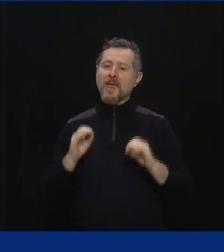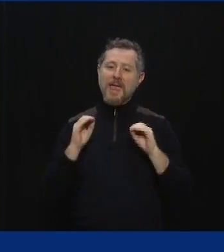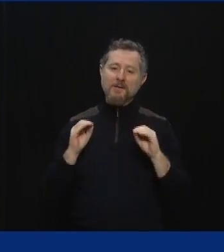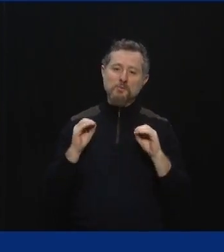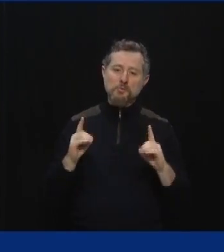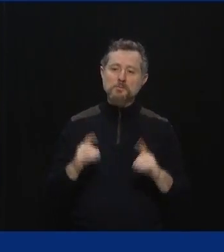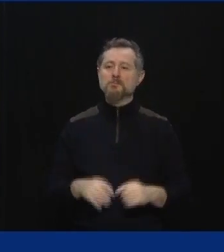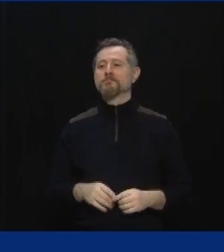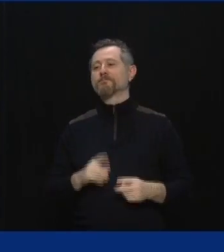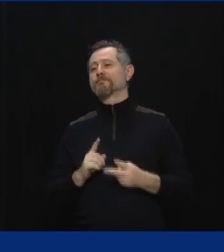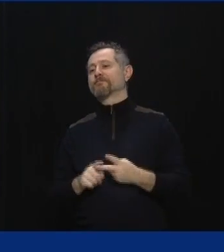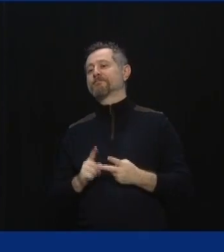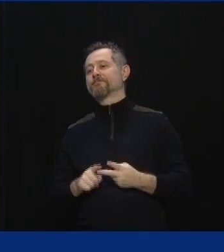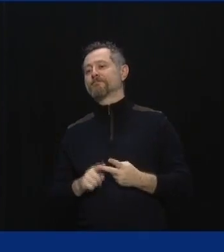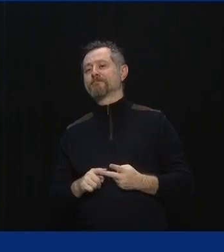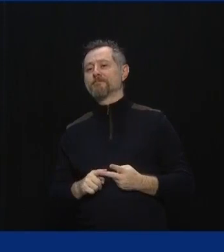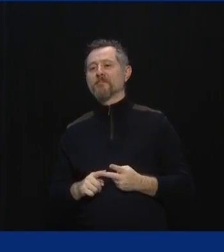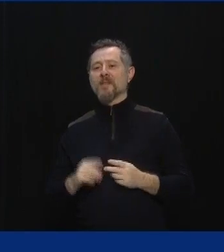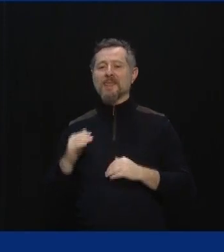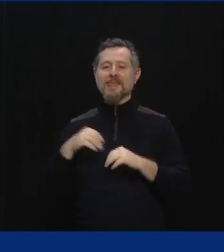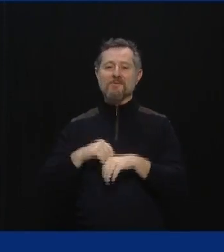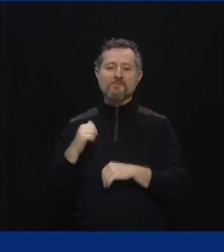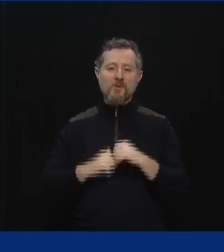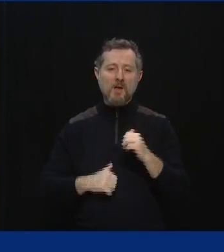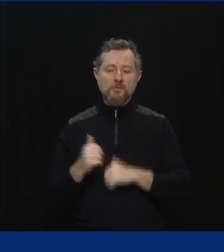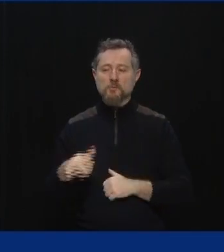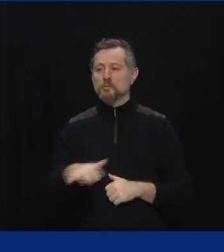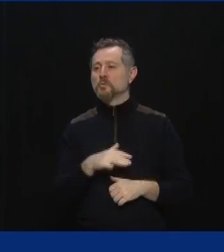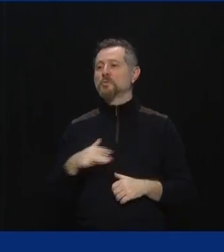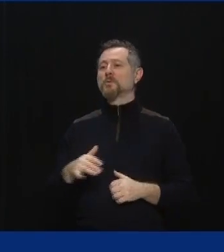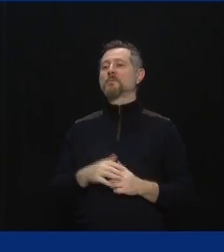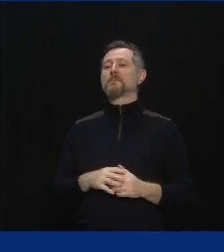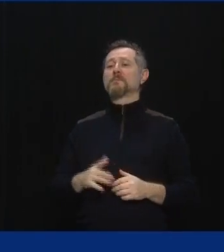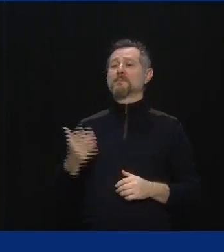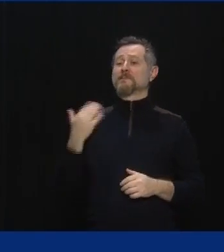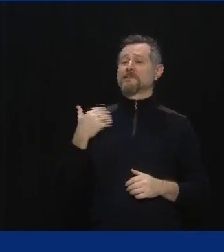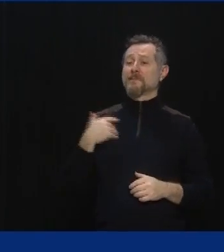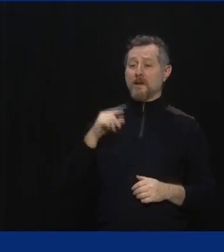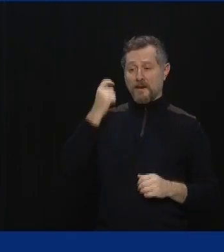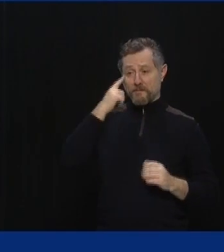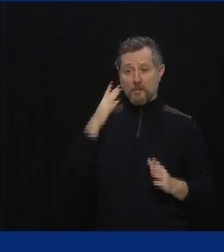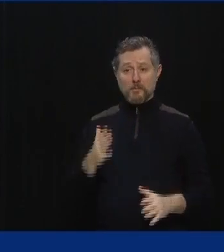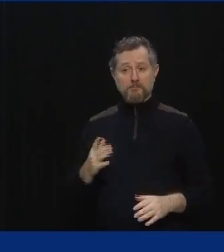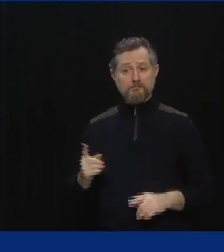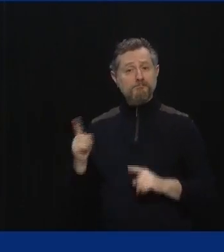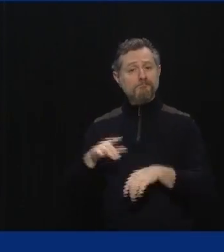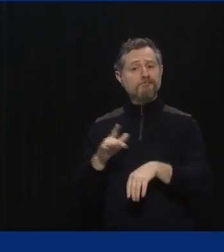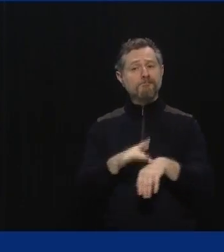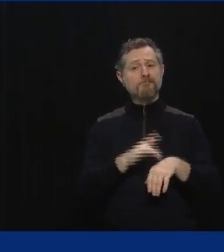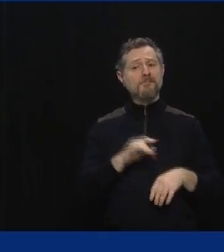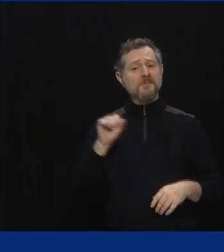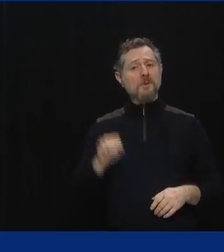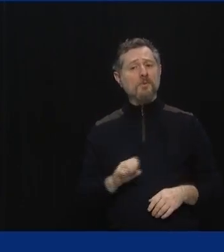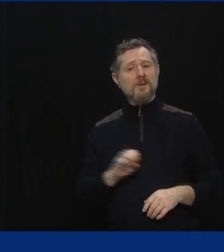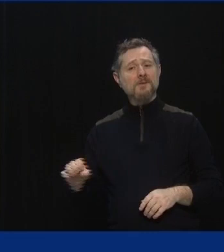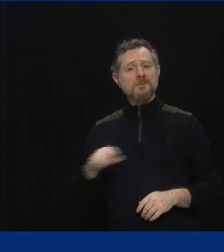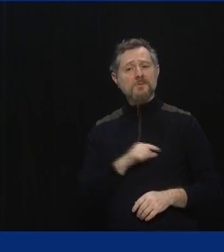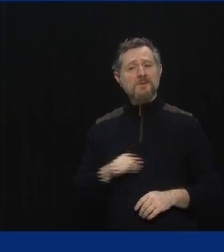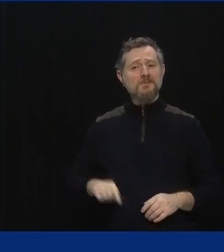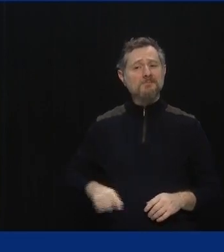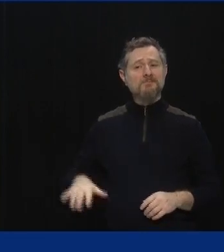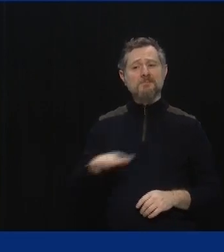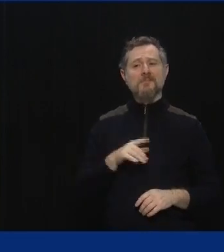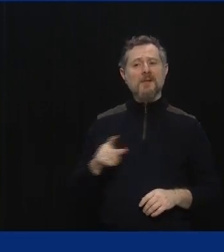at the impacts on infrastructure, just a few weeks ago, the governor was out in Southeast Queens, out